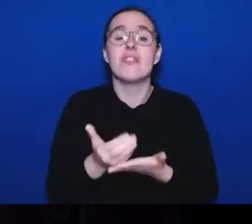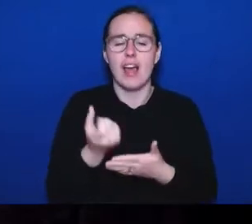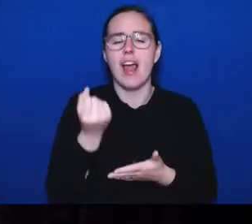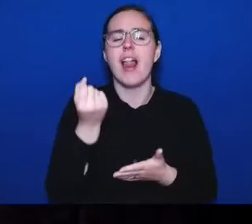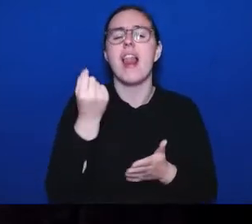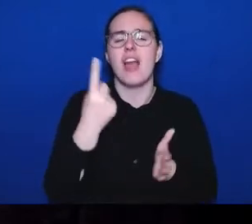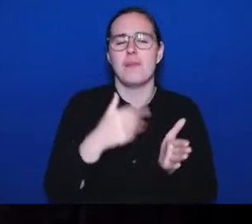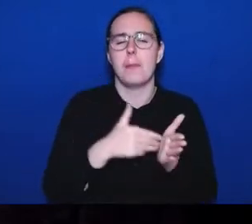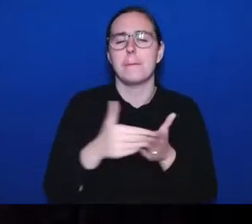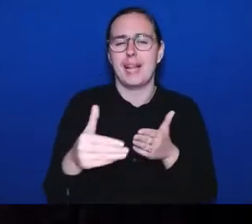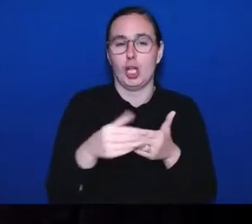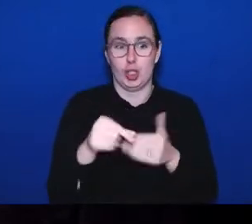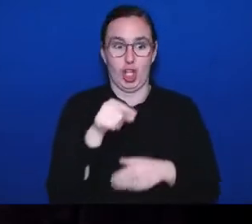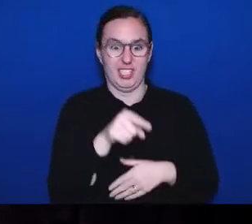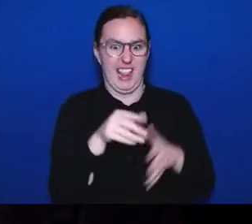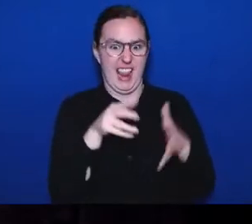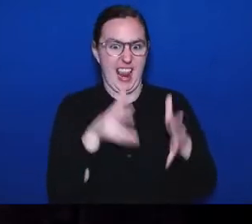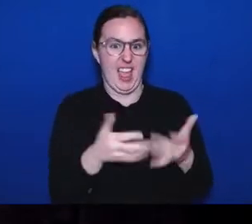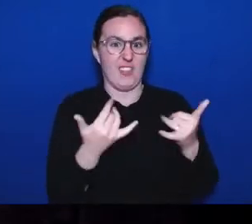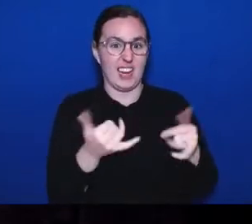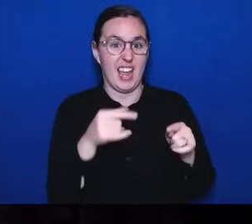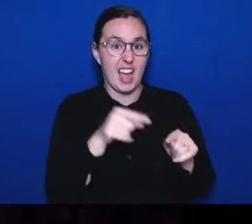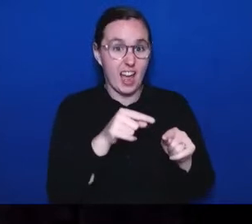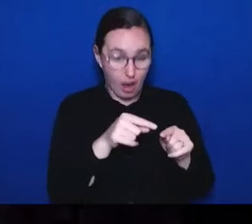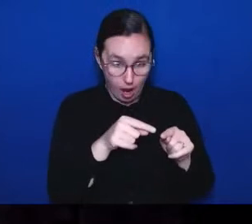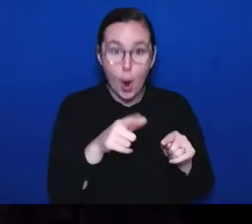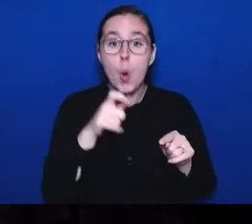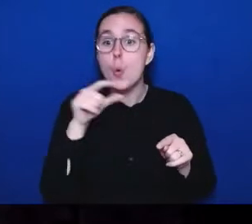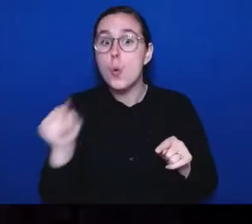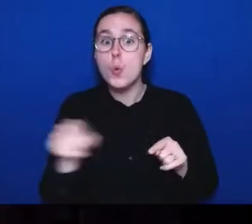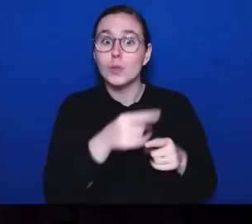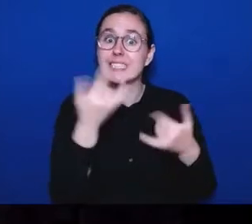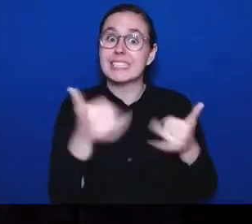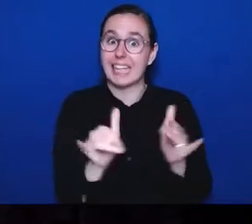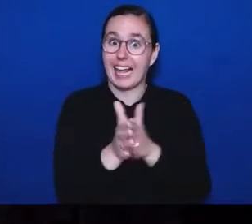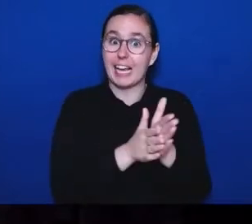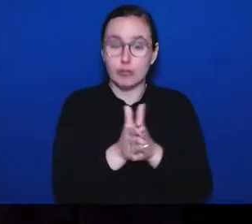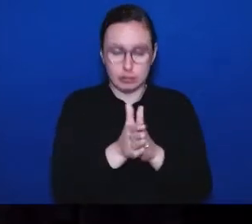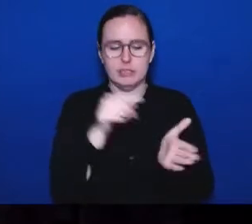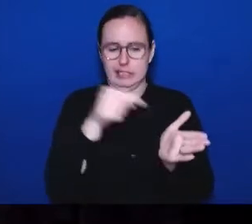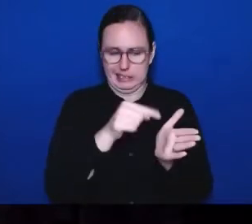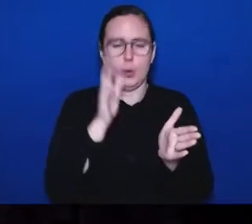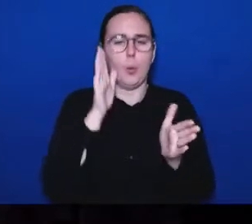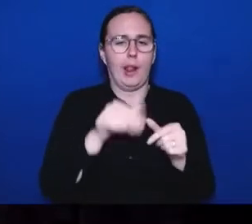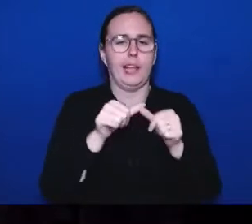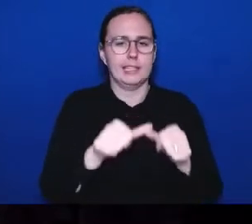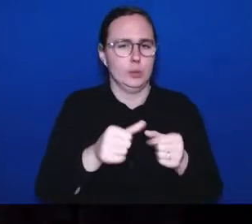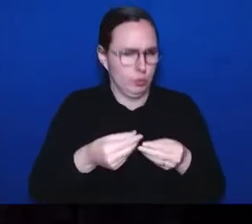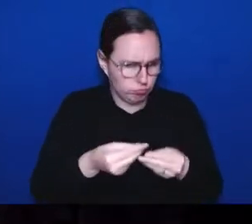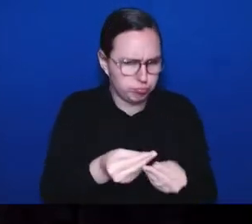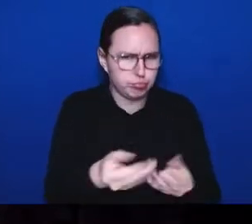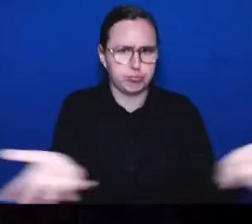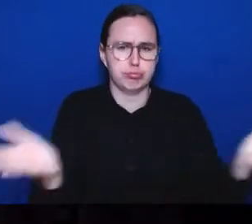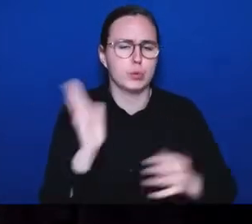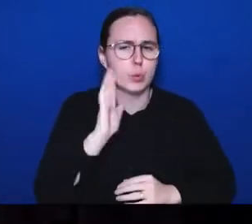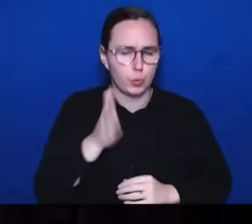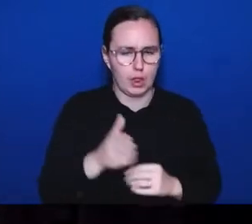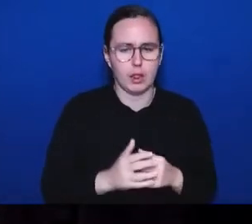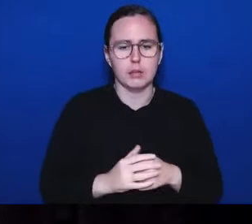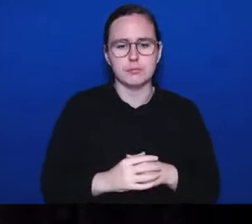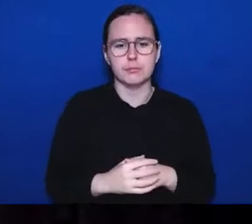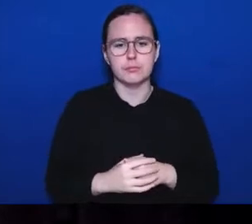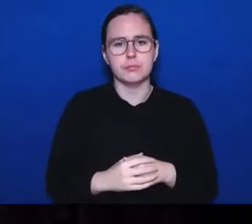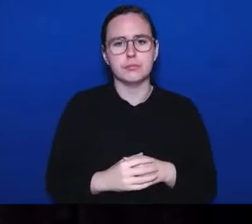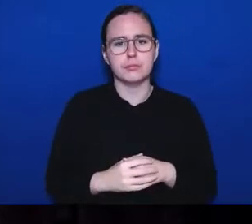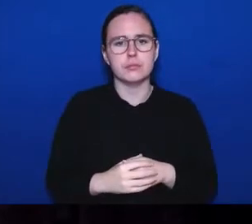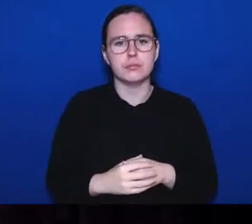remaining doctors take part in that program and clinics take part in this program. It's working, that